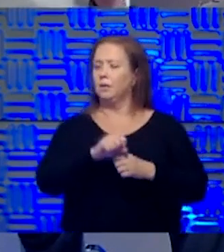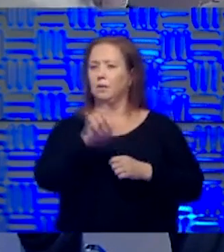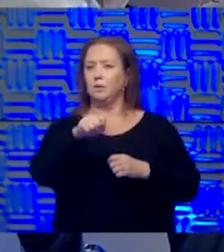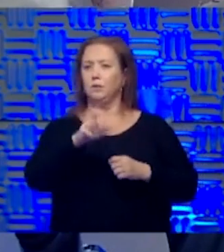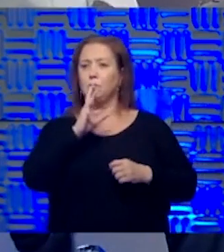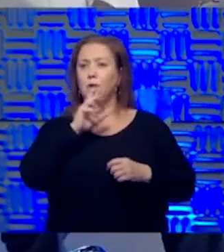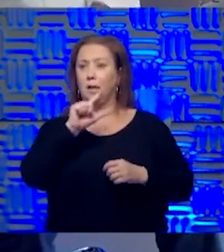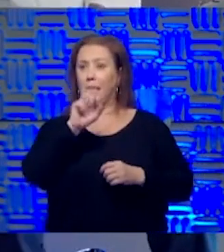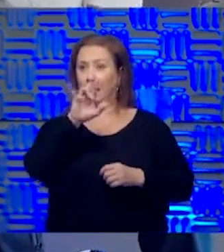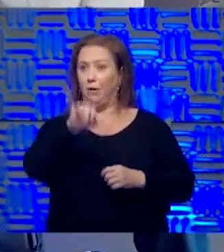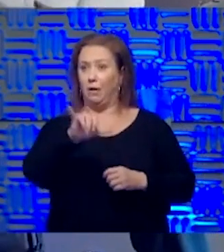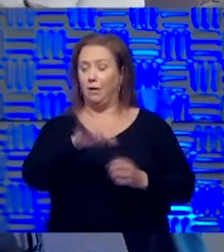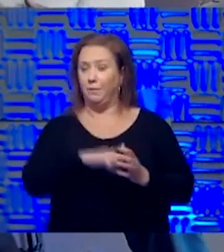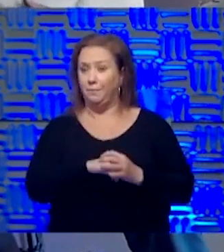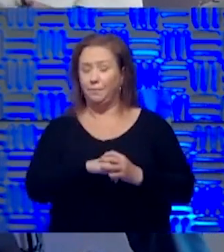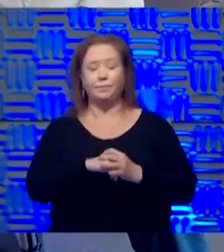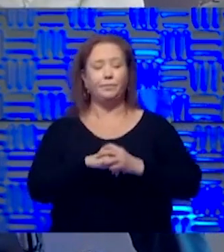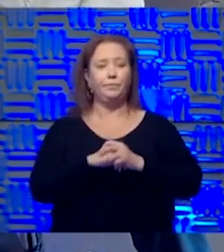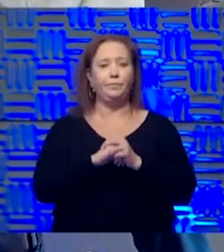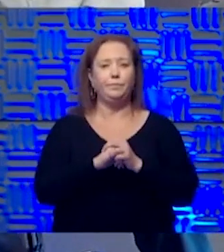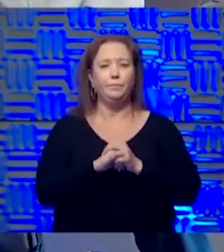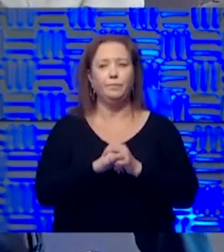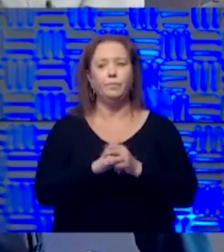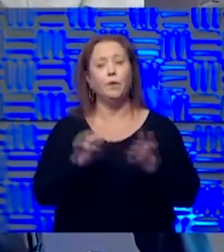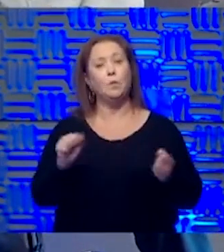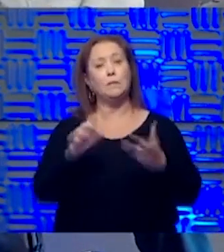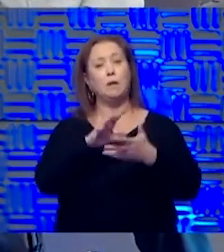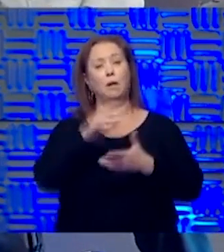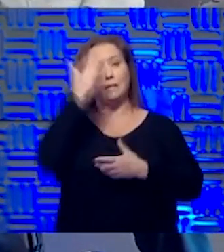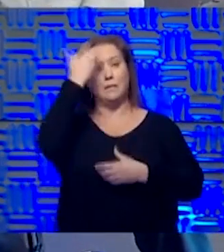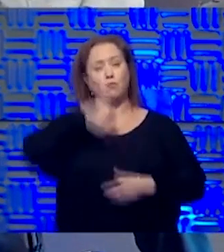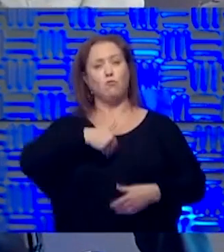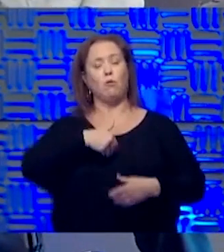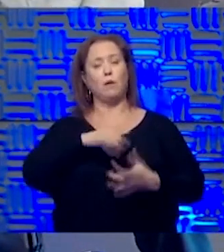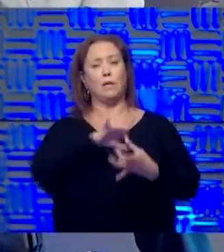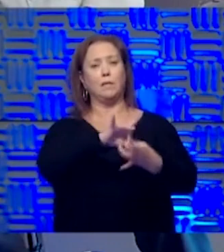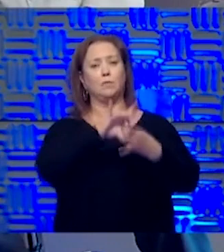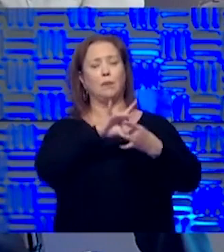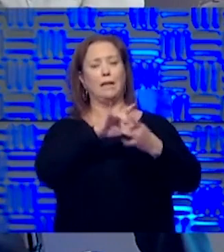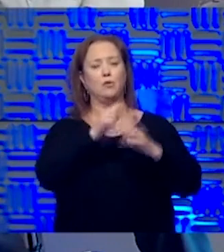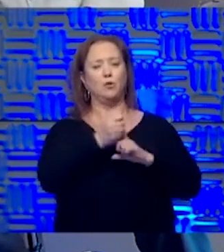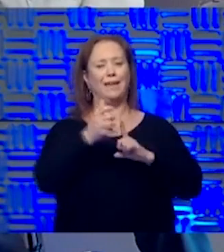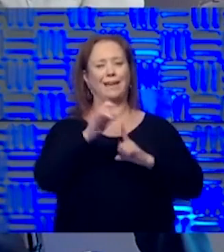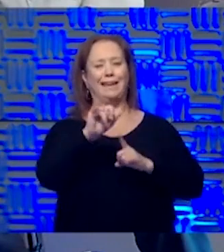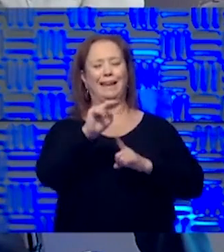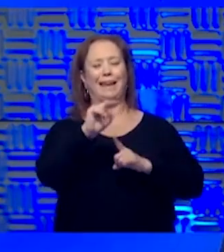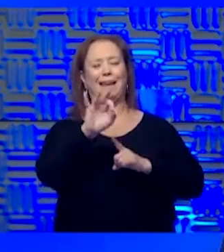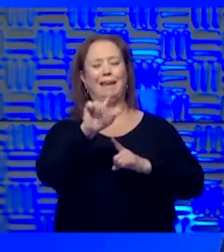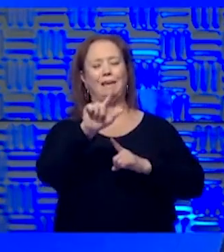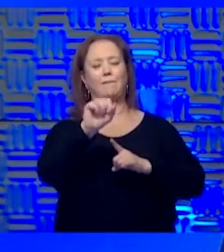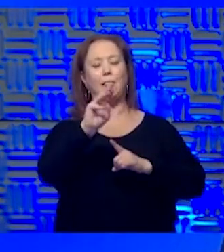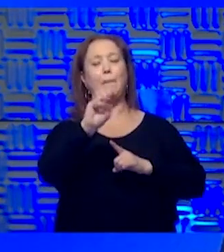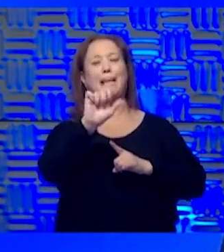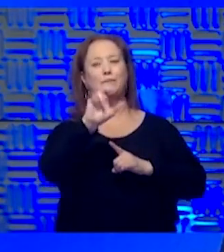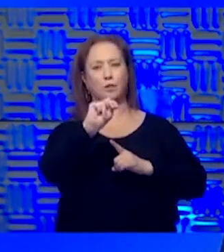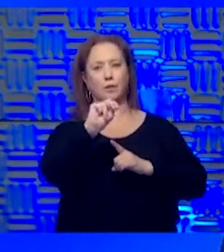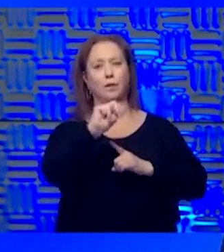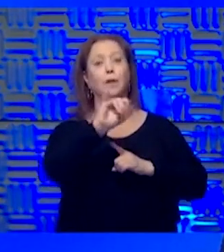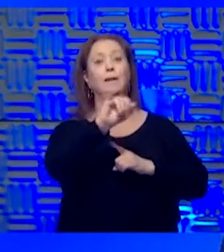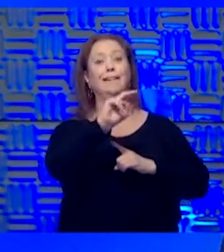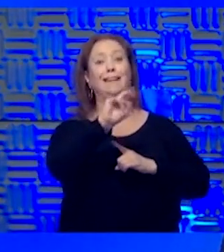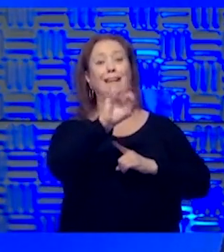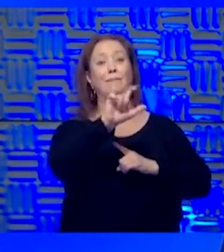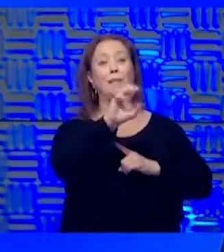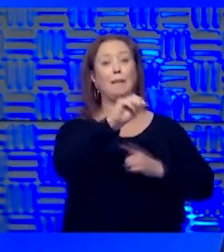Go ahead, Gary. Dr. Gronseth. So what's causing the stroke is it's related to the inflammation. So there's always a link between inflammation